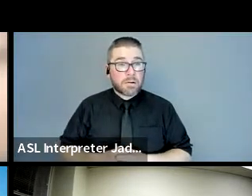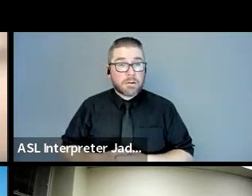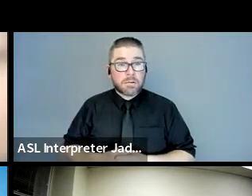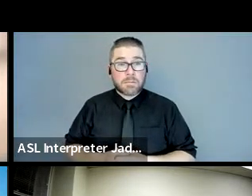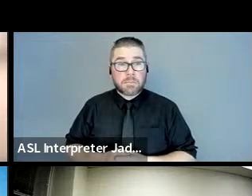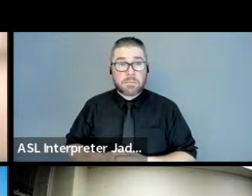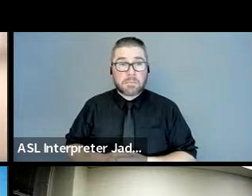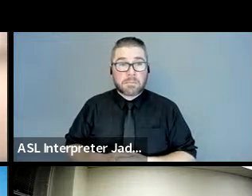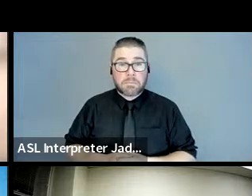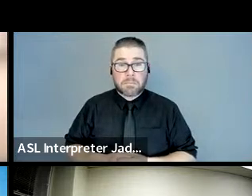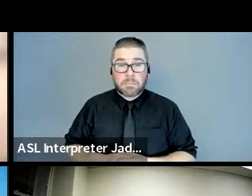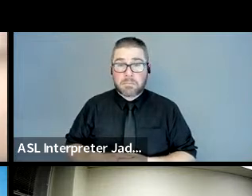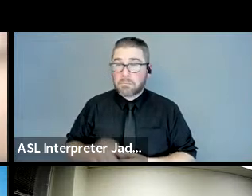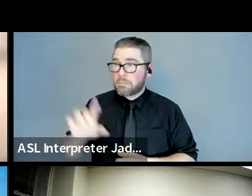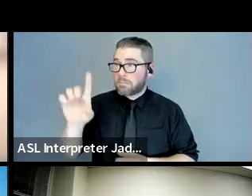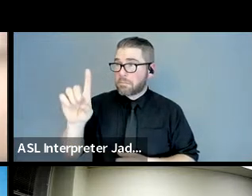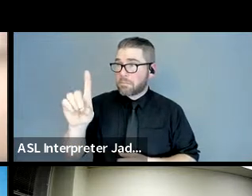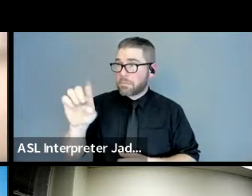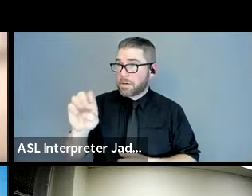Debbie, one person.